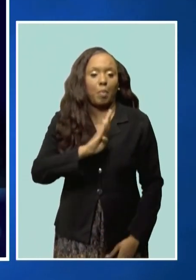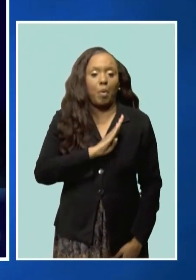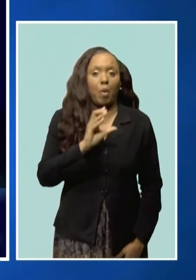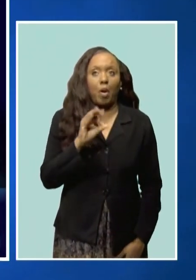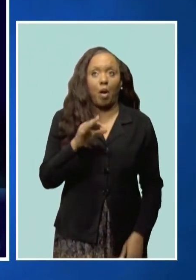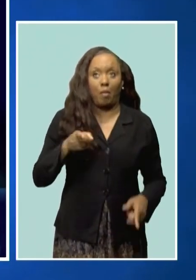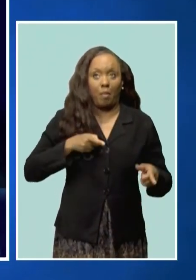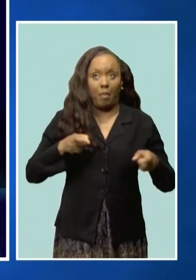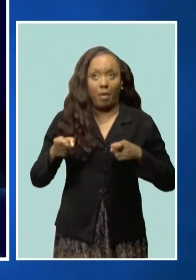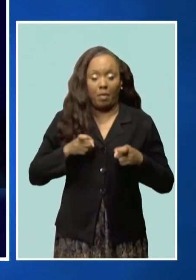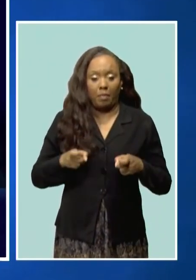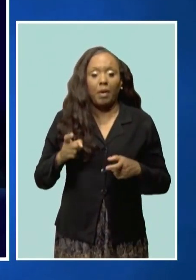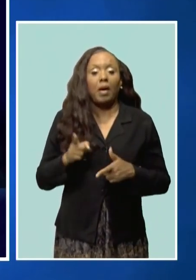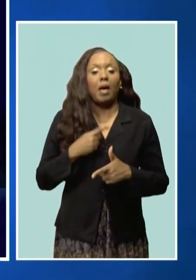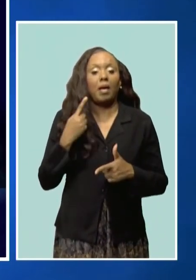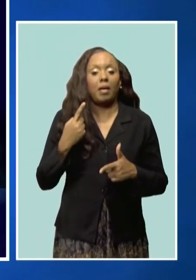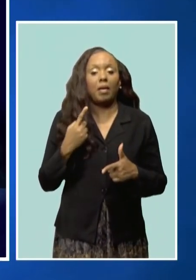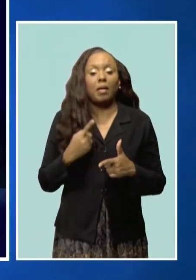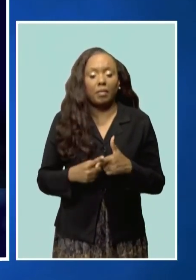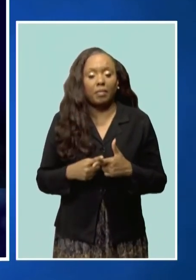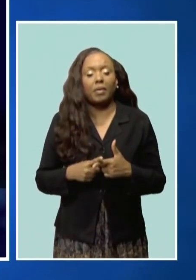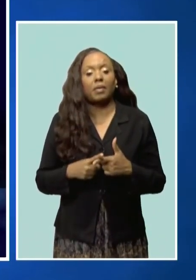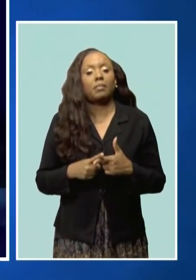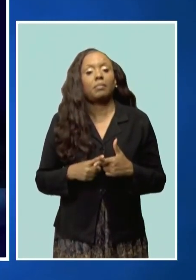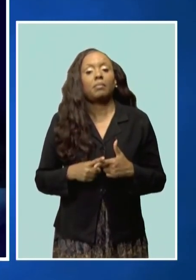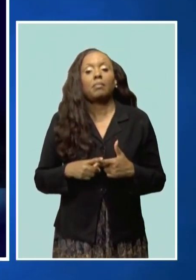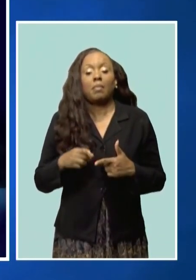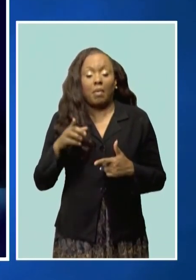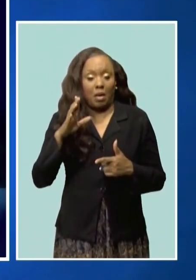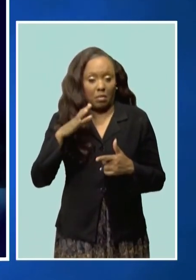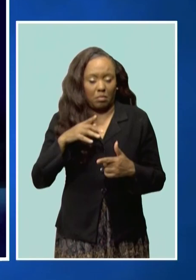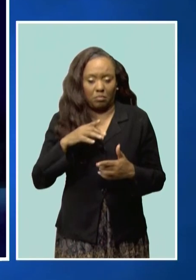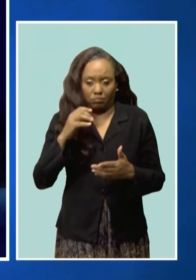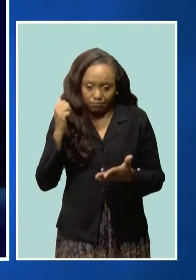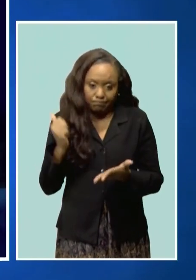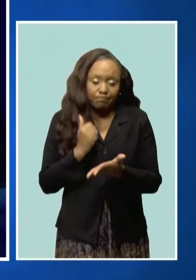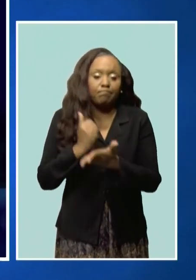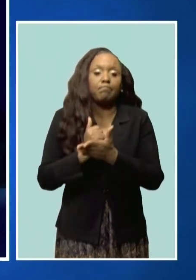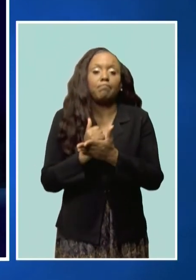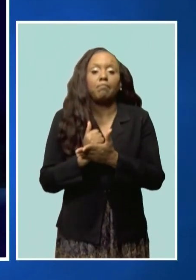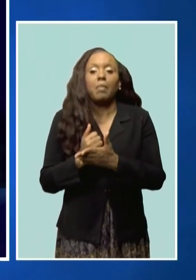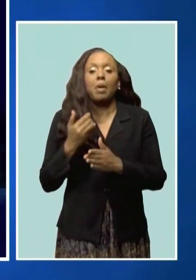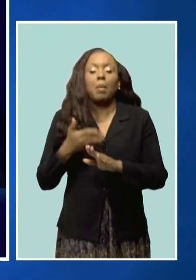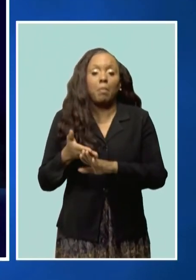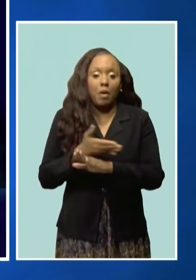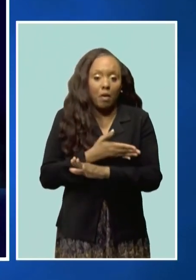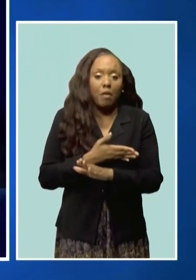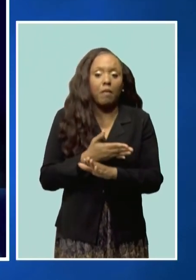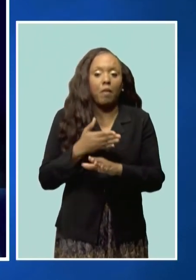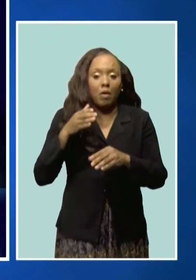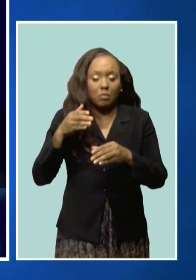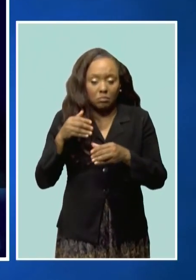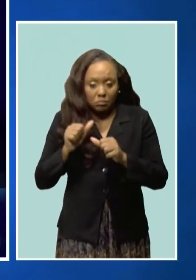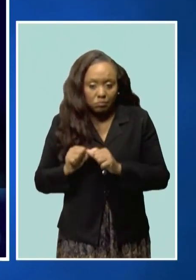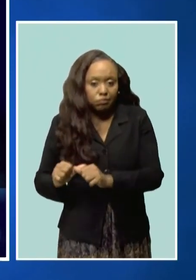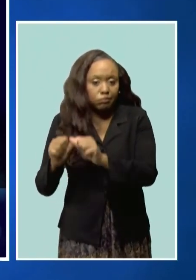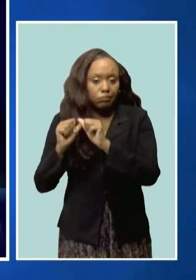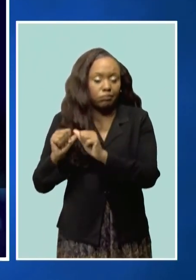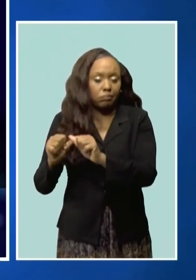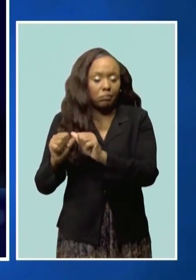approval before teachers can be added to the payroll for the new academic year. However, the majority of